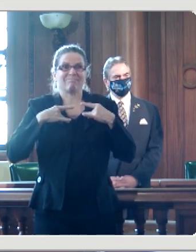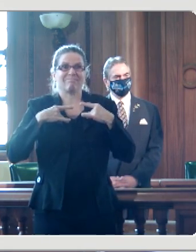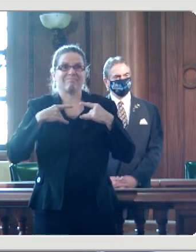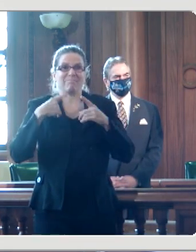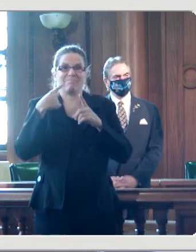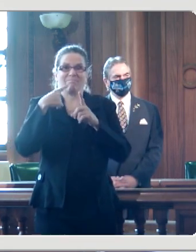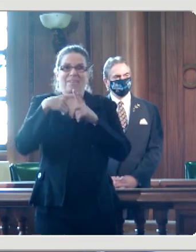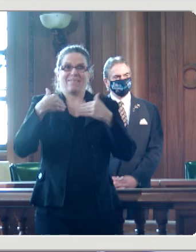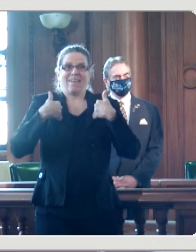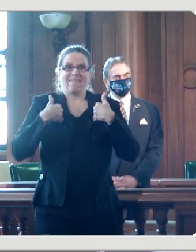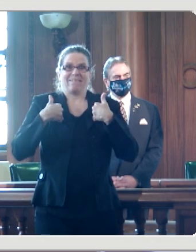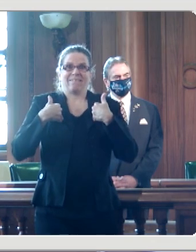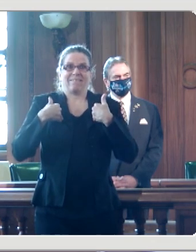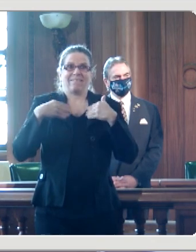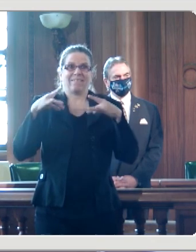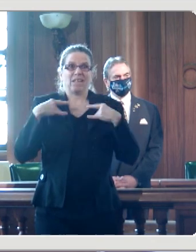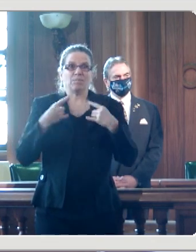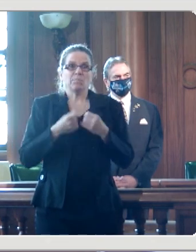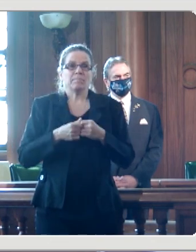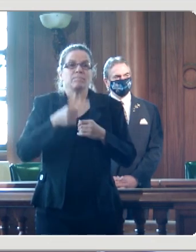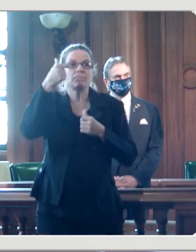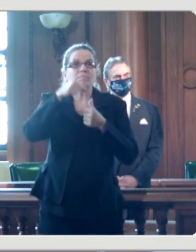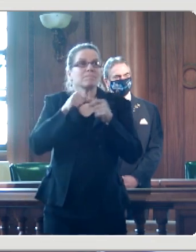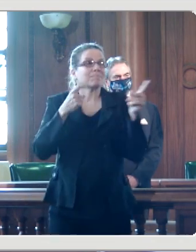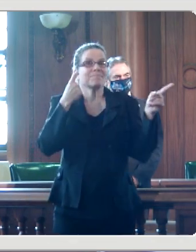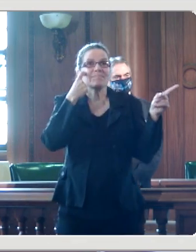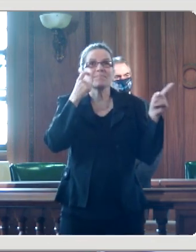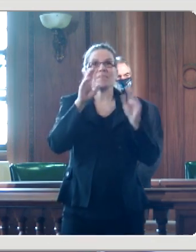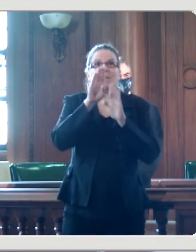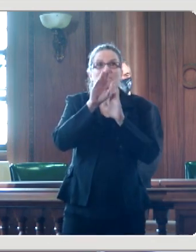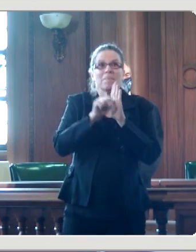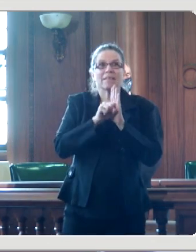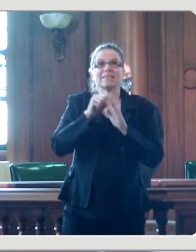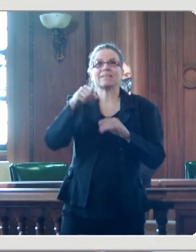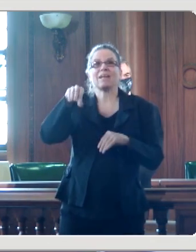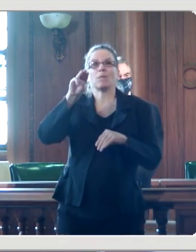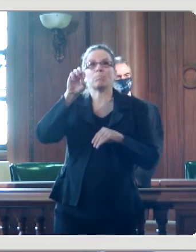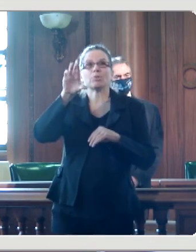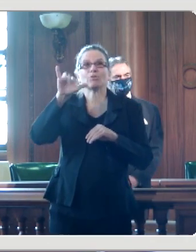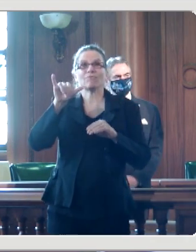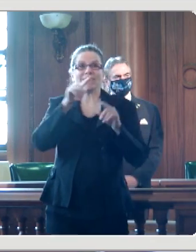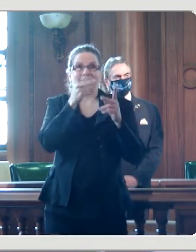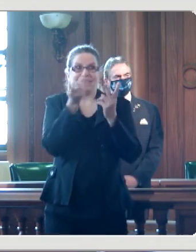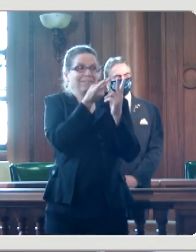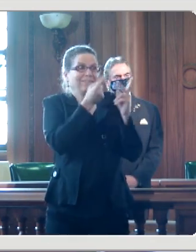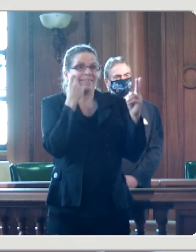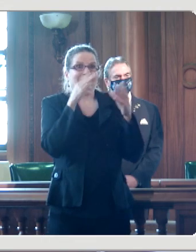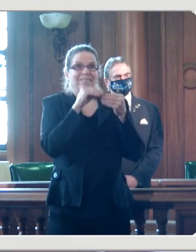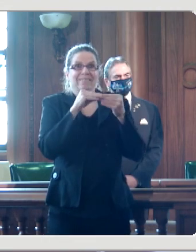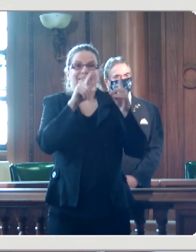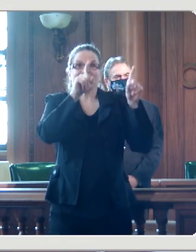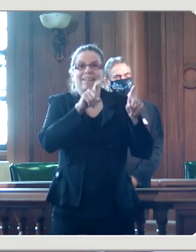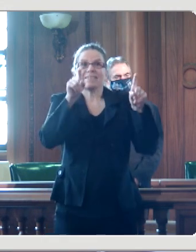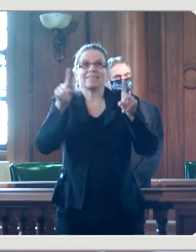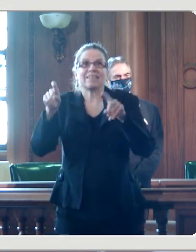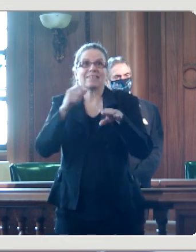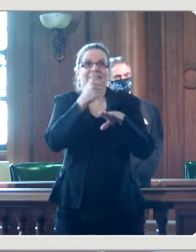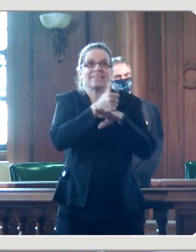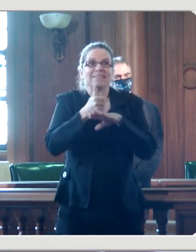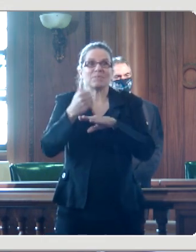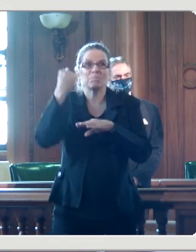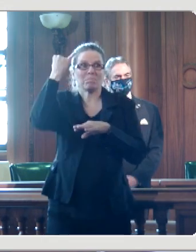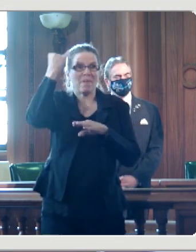you heard Dr. Kerouac talk about the number that Bay State has done since the beginning, and you think about what AMR has just